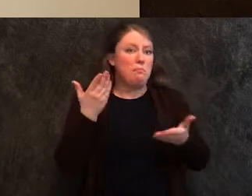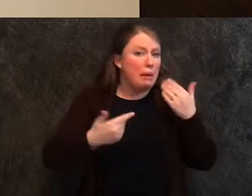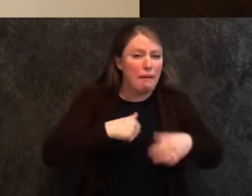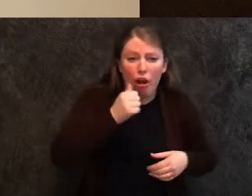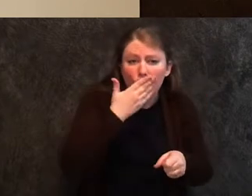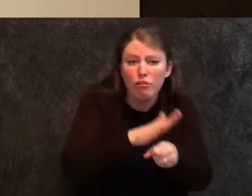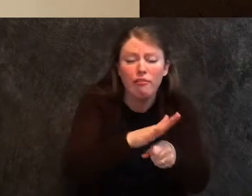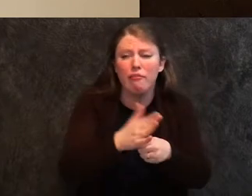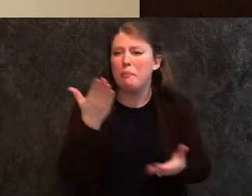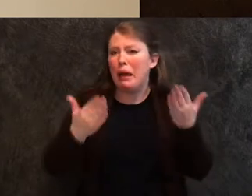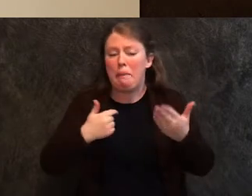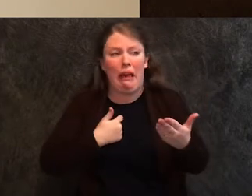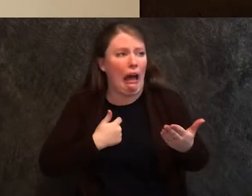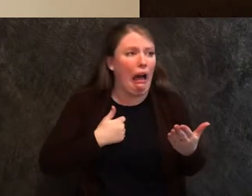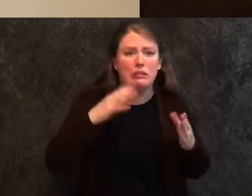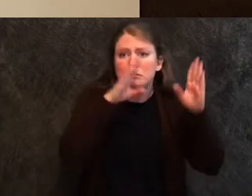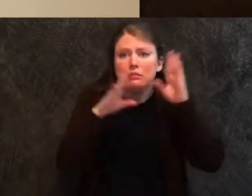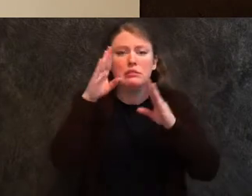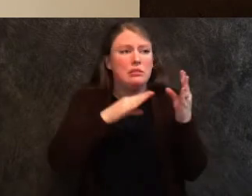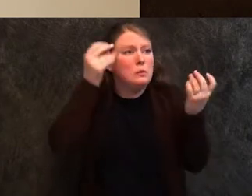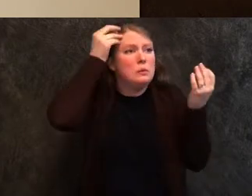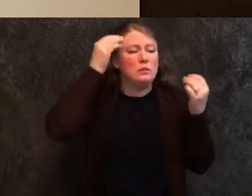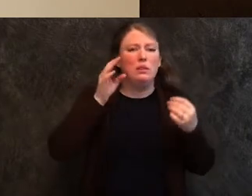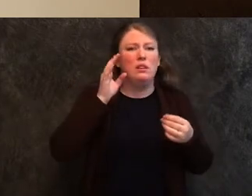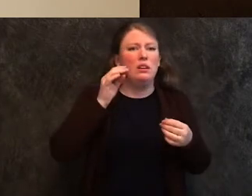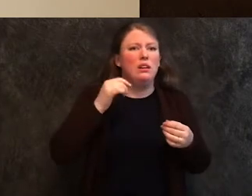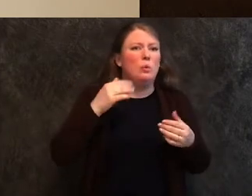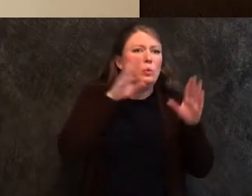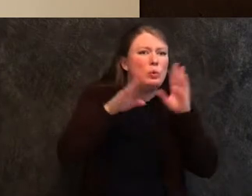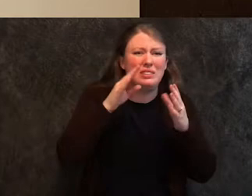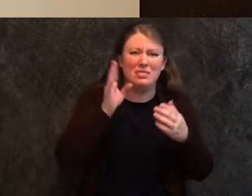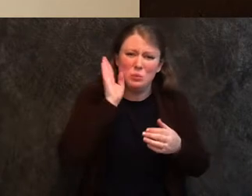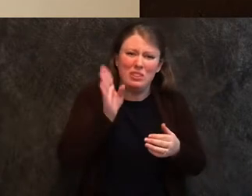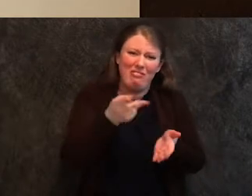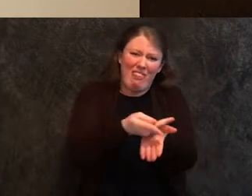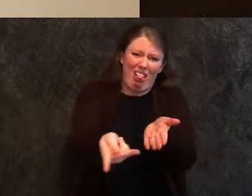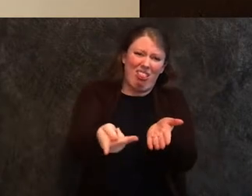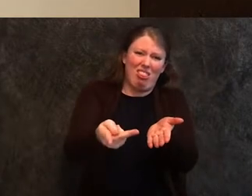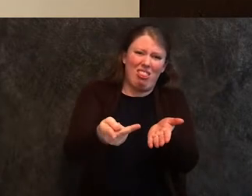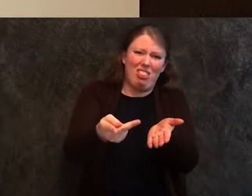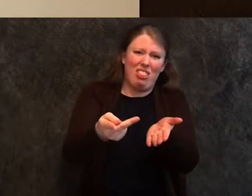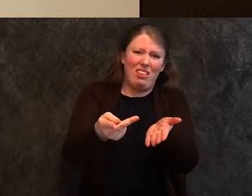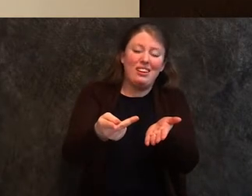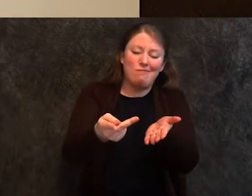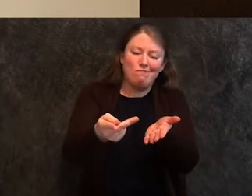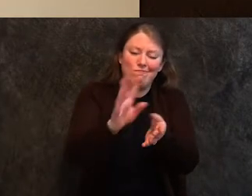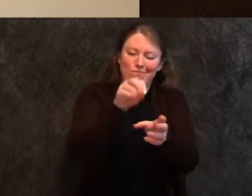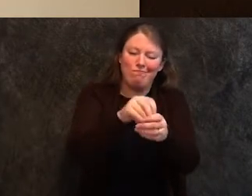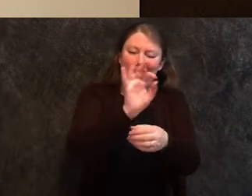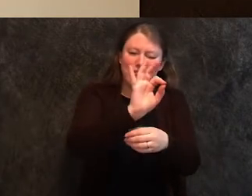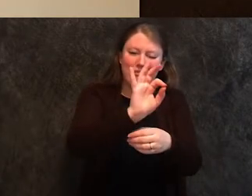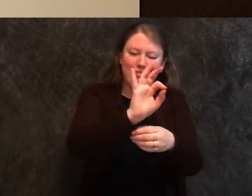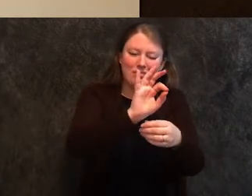gonna miss out on something that will cause me to fail. And I ruminate on this failure idea. And then of course the